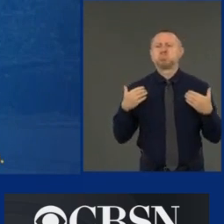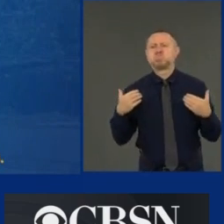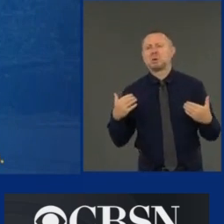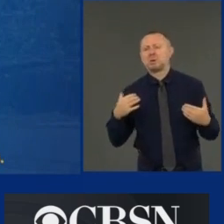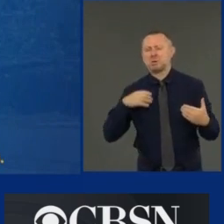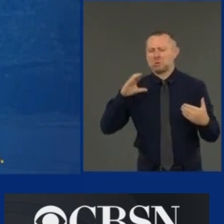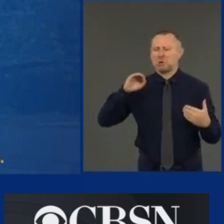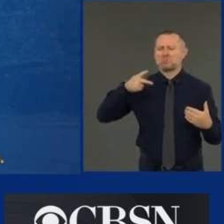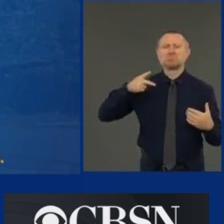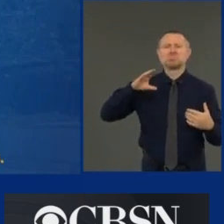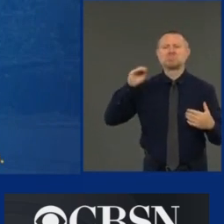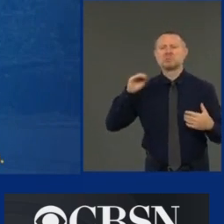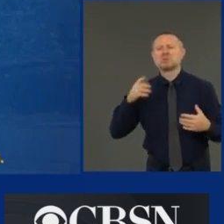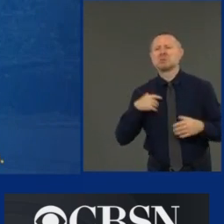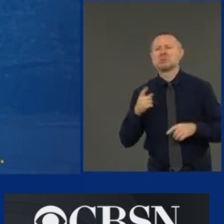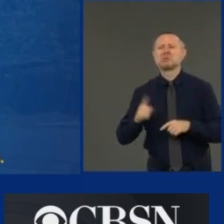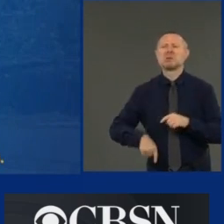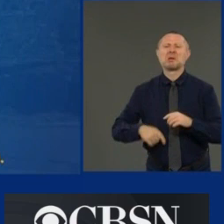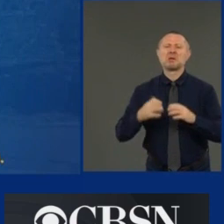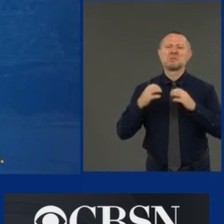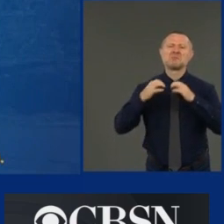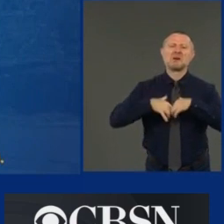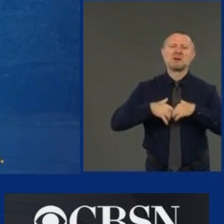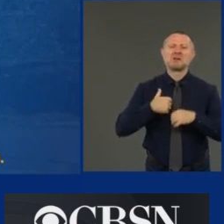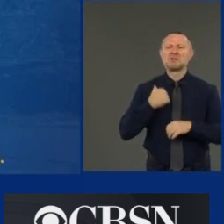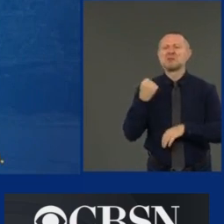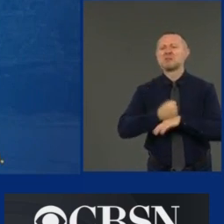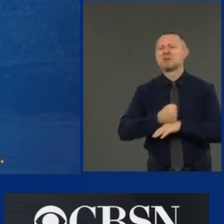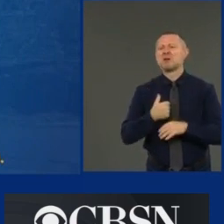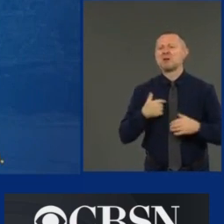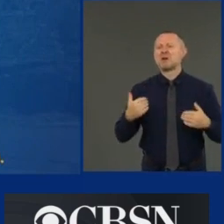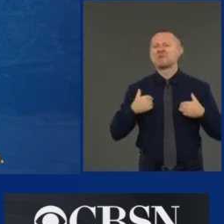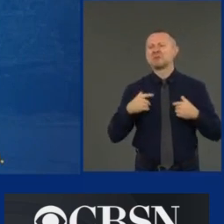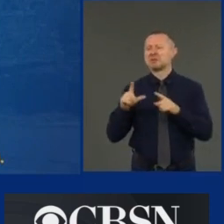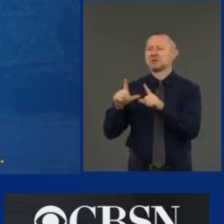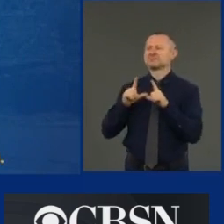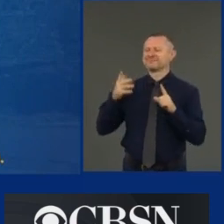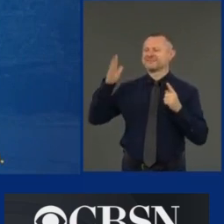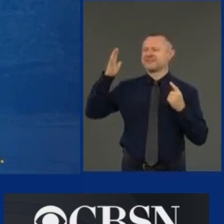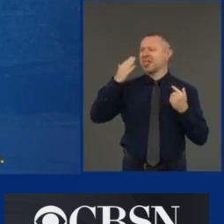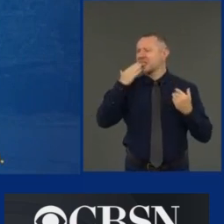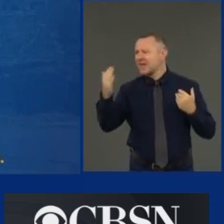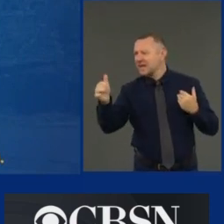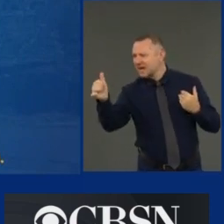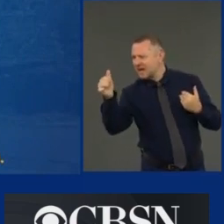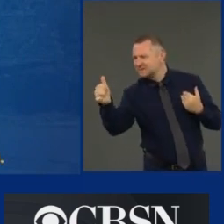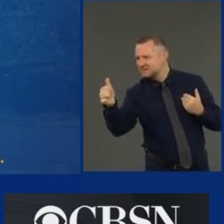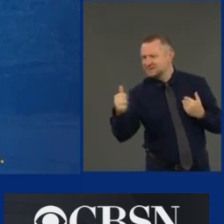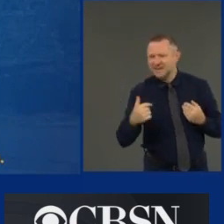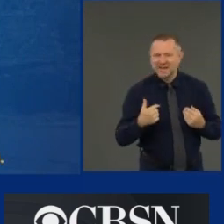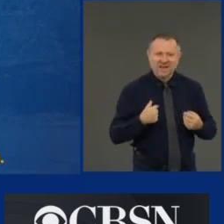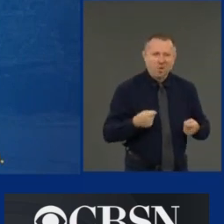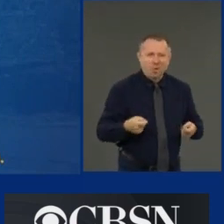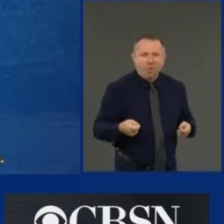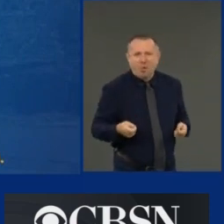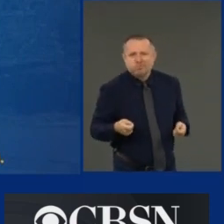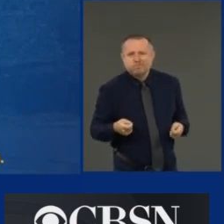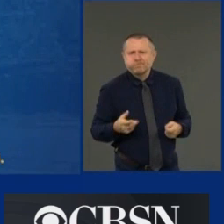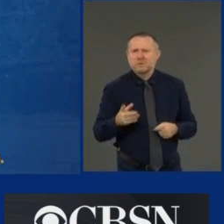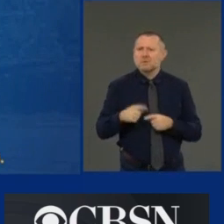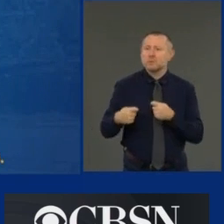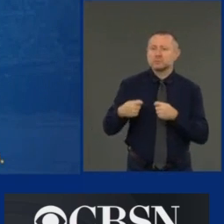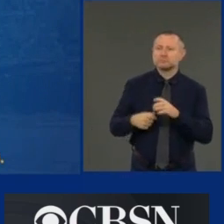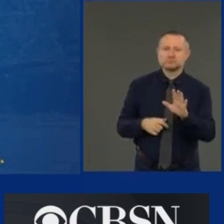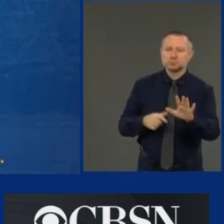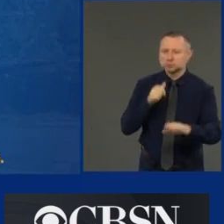license to operate. Well, there's nothing you can do about it. That's not true. They work